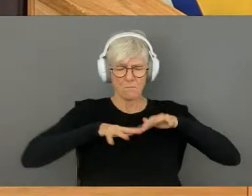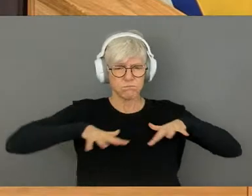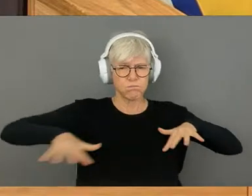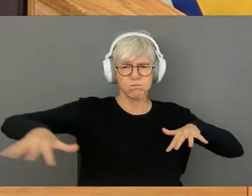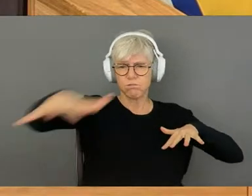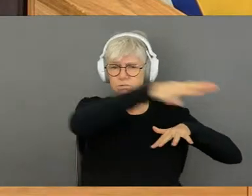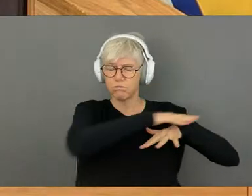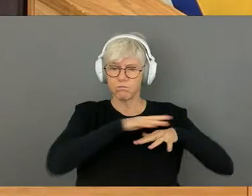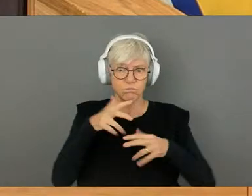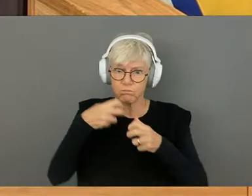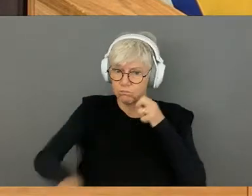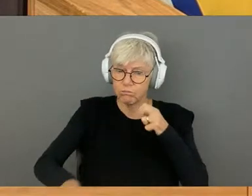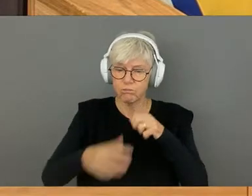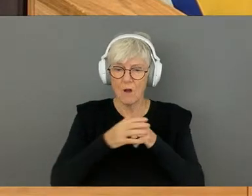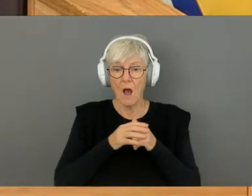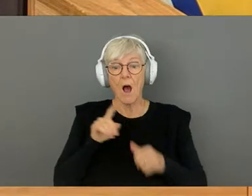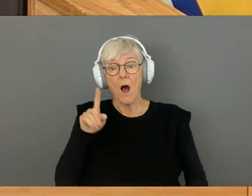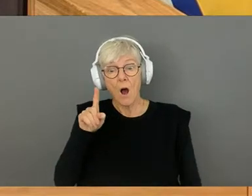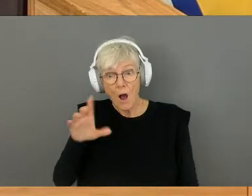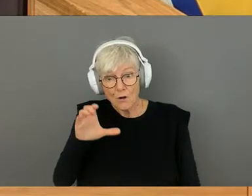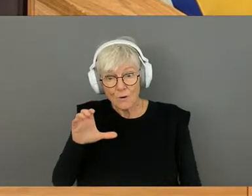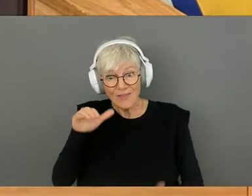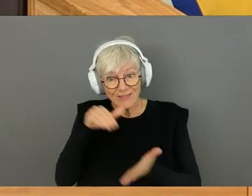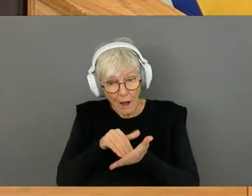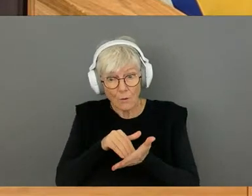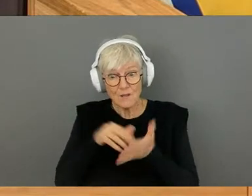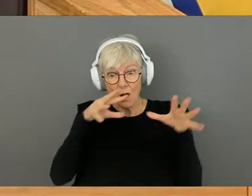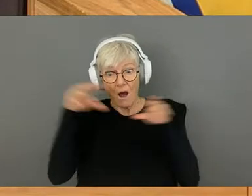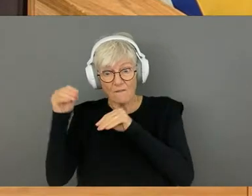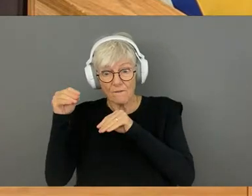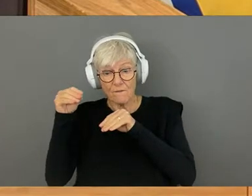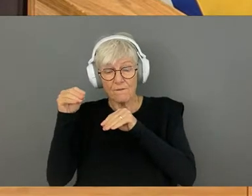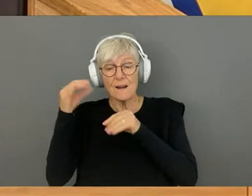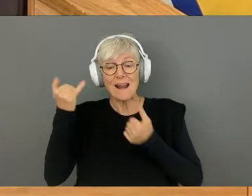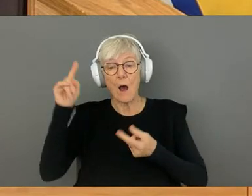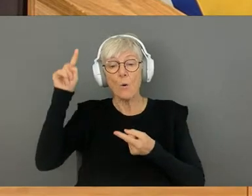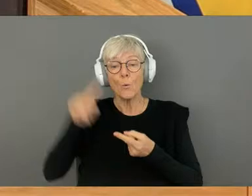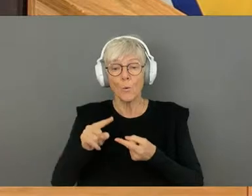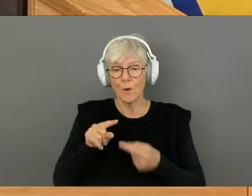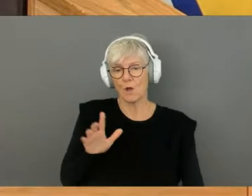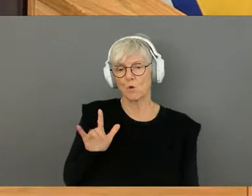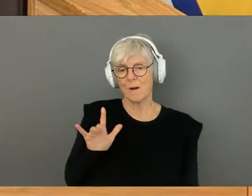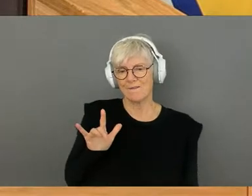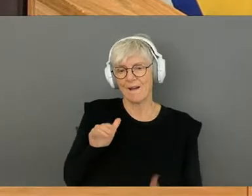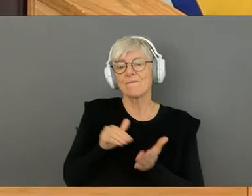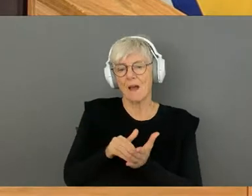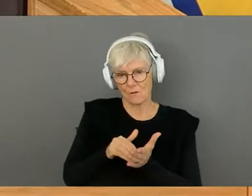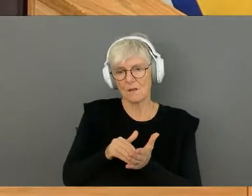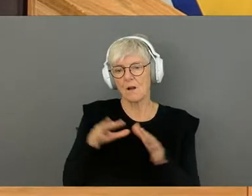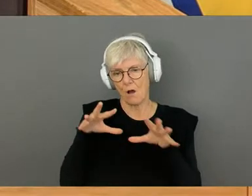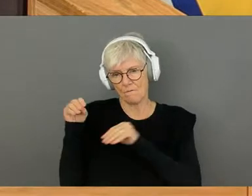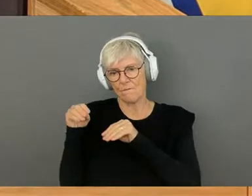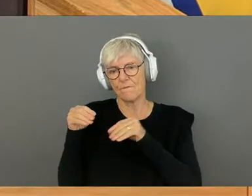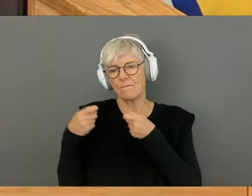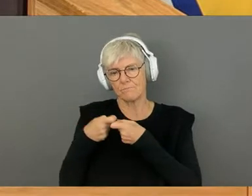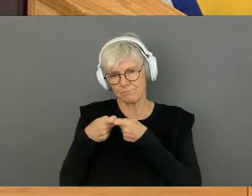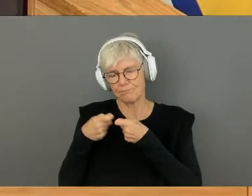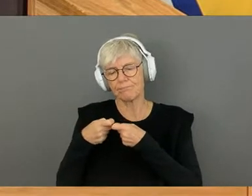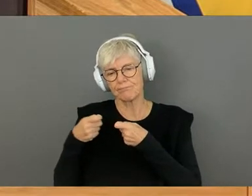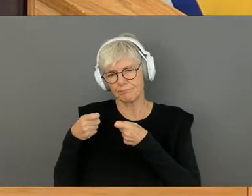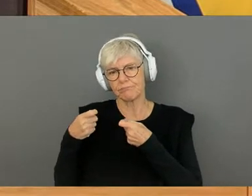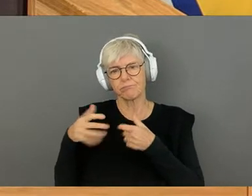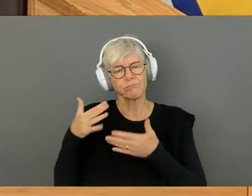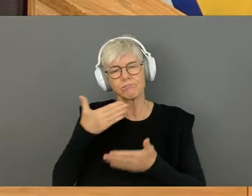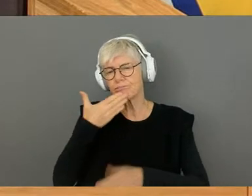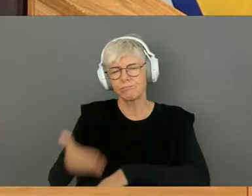over 100,000, we're now down to under 25,000, which is truly amazing. So Nicole, on behalf of